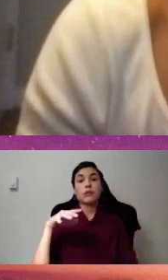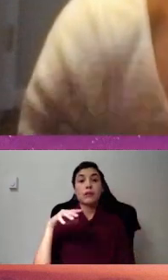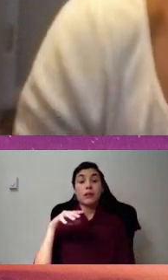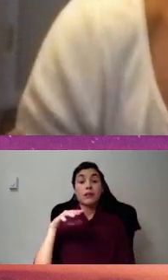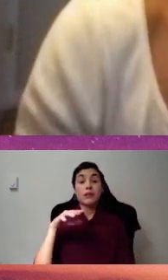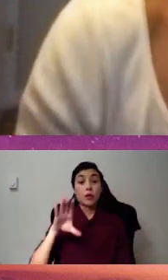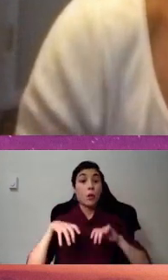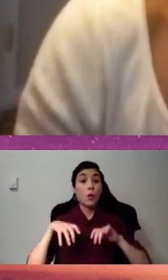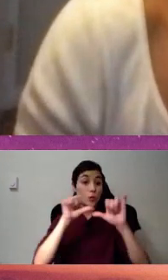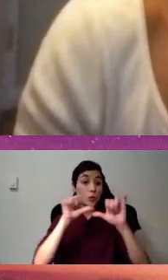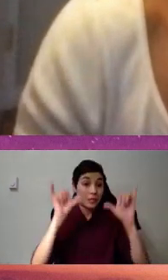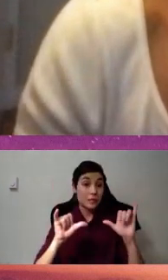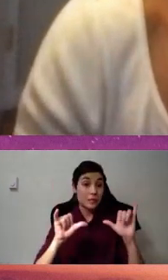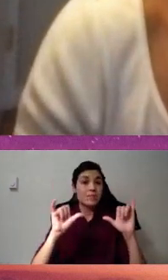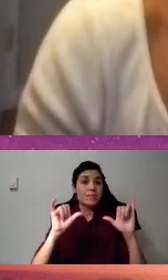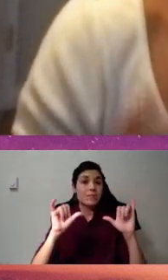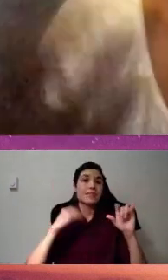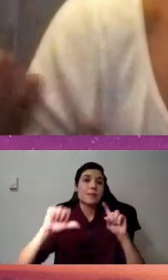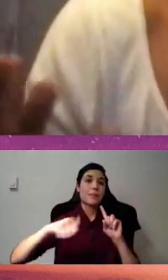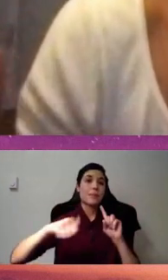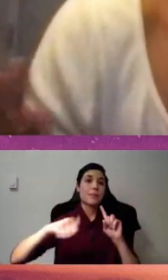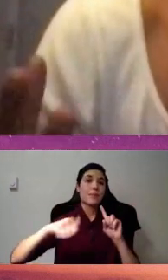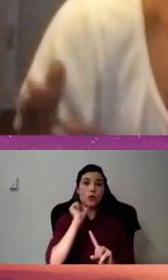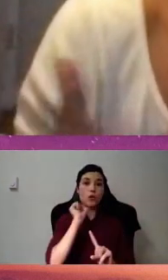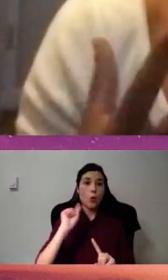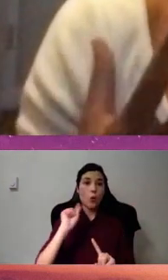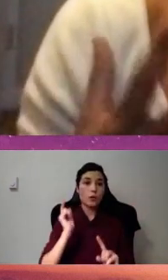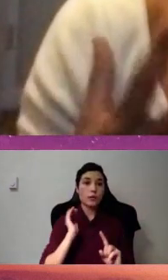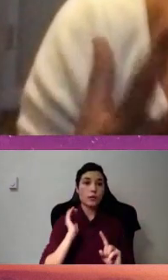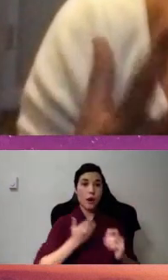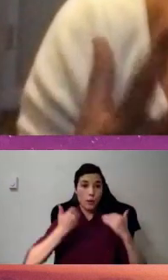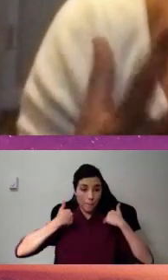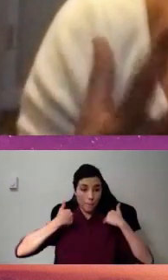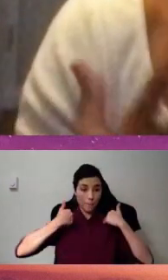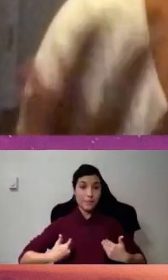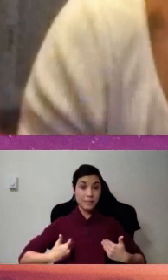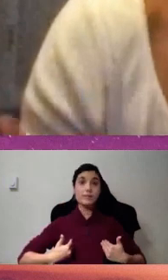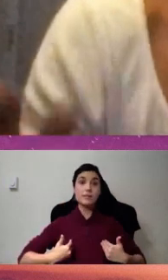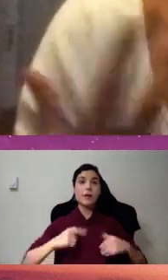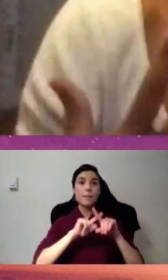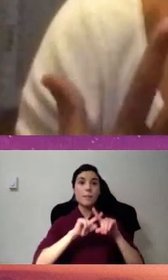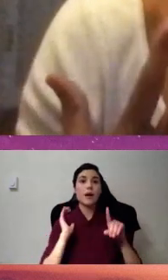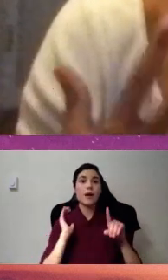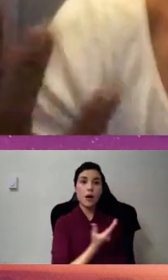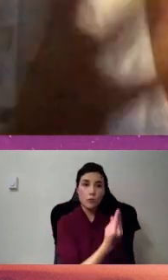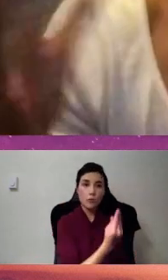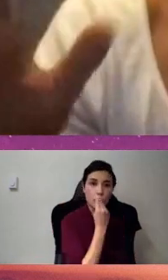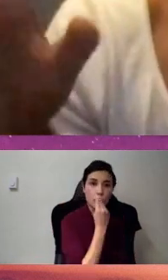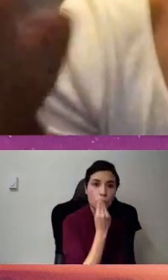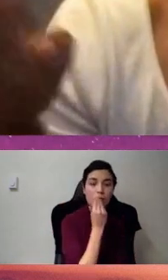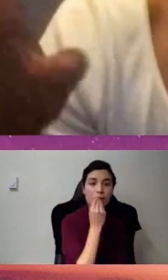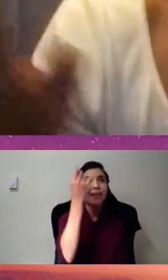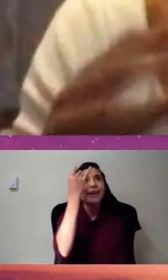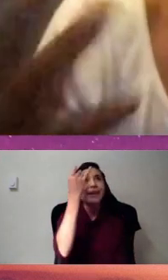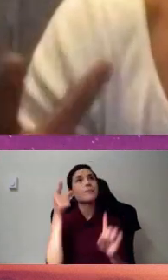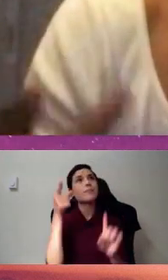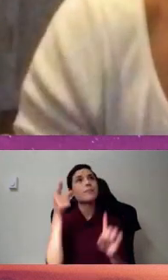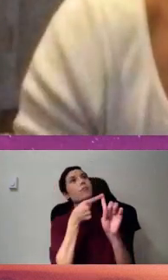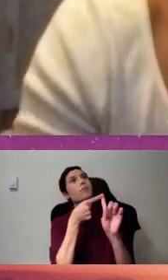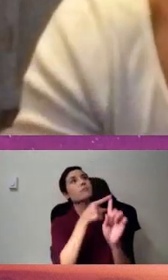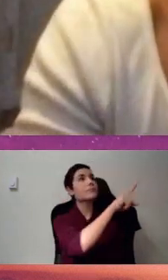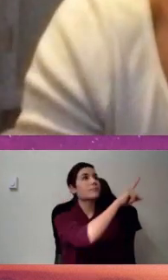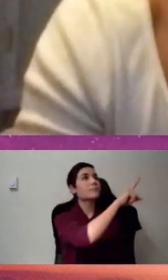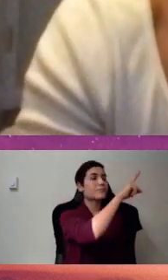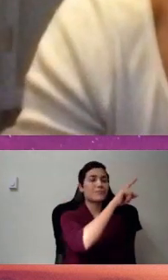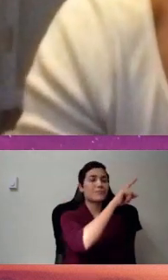and our food. Malcolm, as you said earlier, this binary thinking, this boy, girl, this black and white, this othering